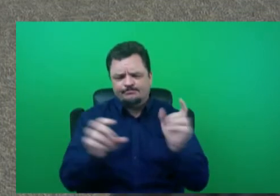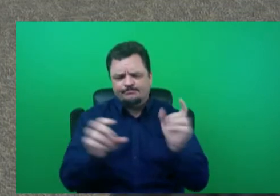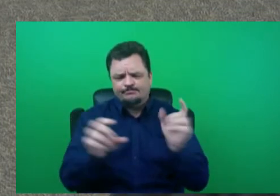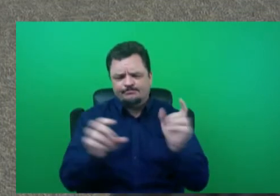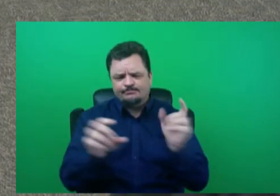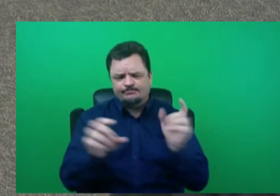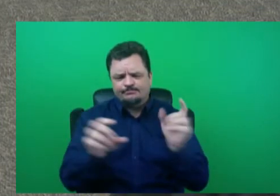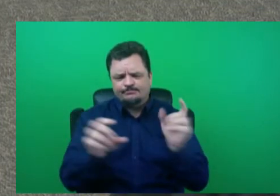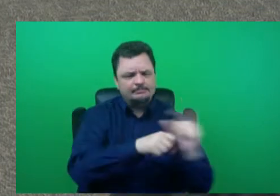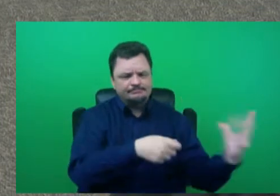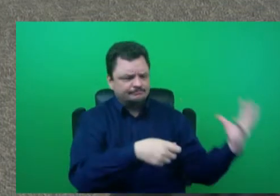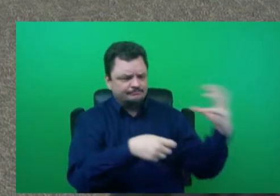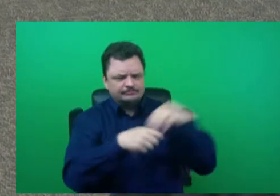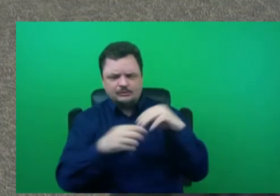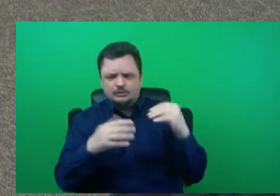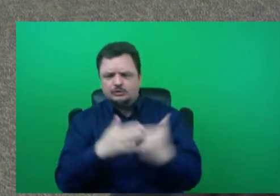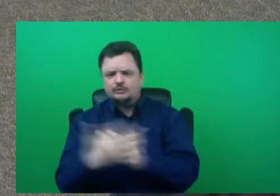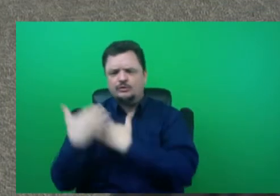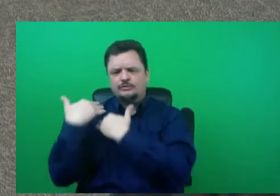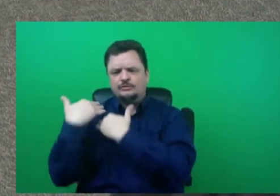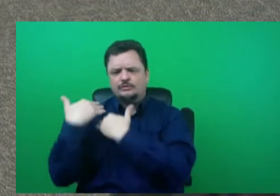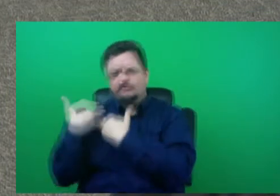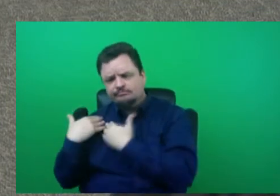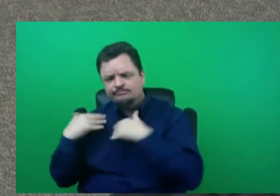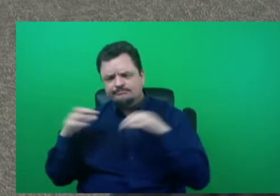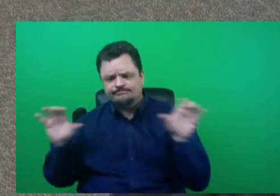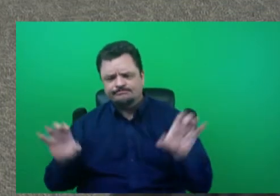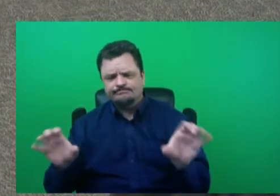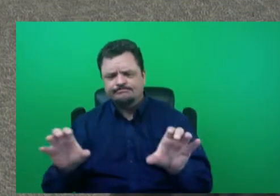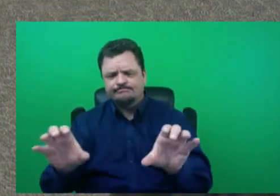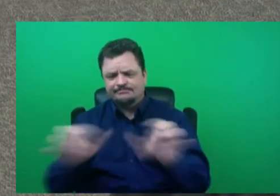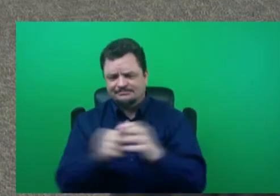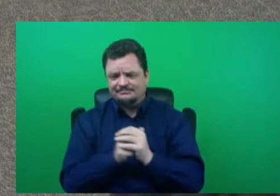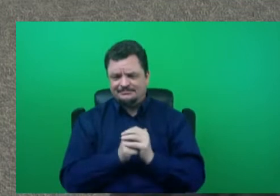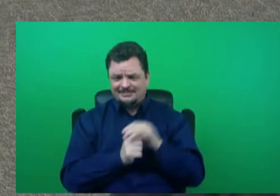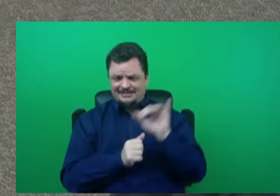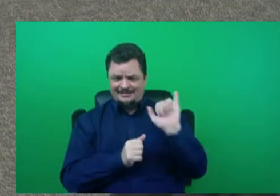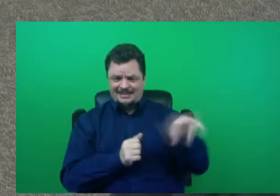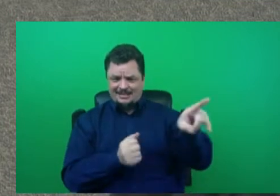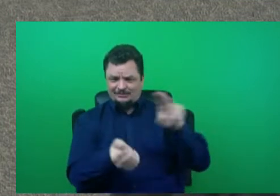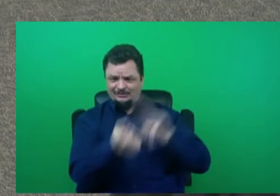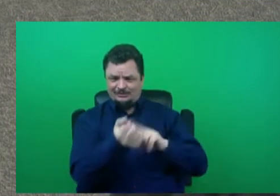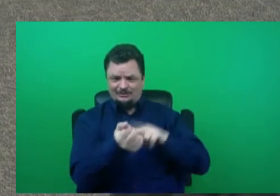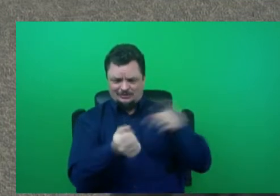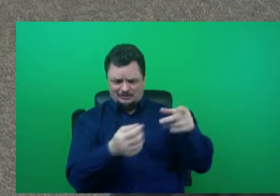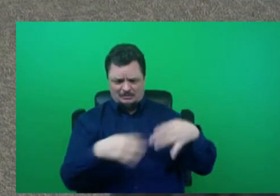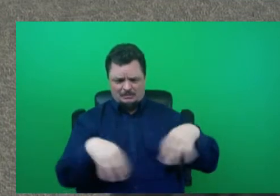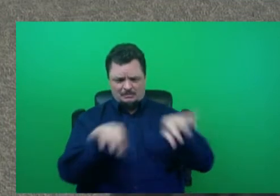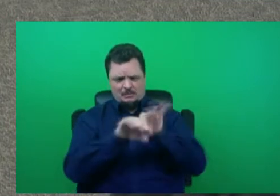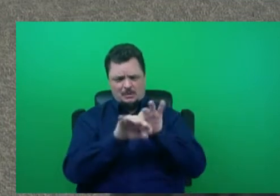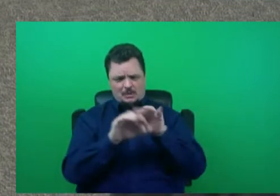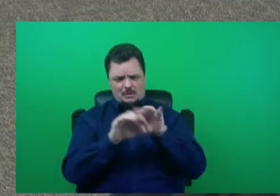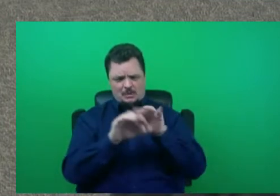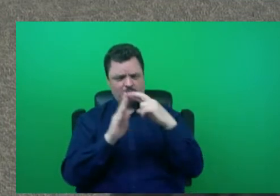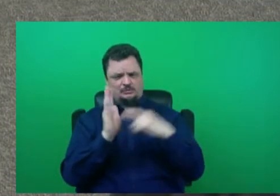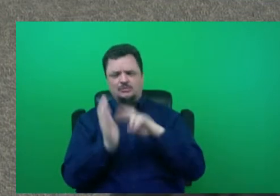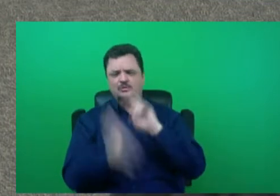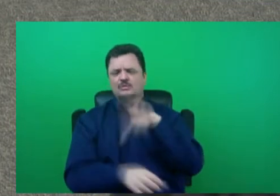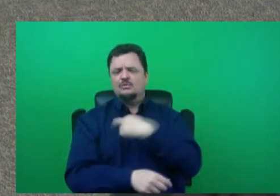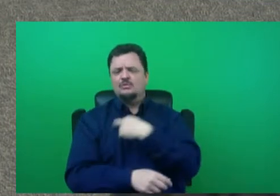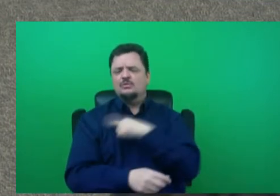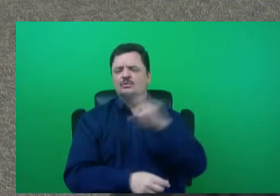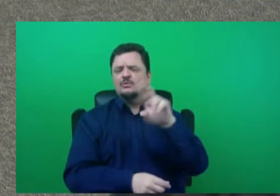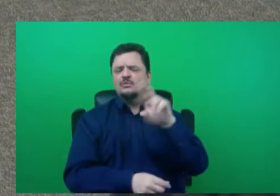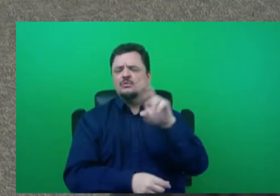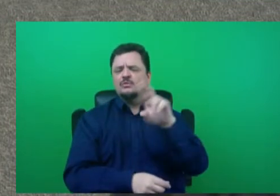pandemic. Even beyond that, I think nurses play an important role that might often not be visible to the public, often working behind the scenes, such